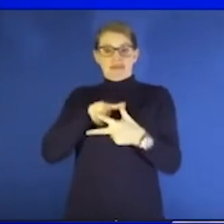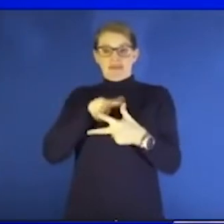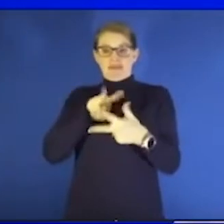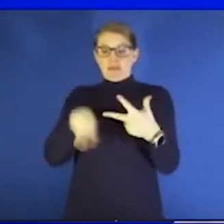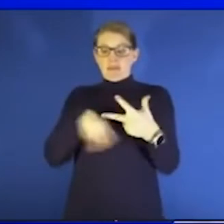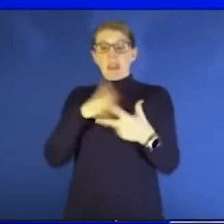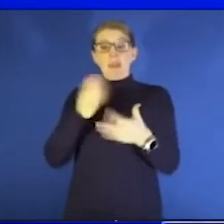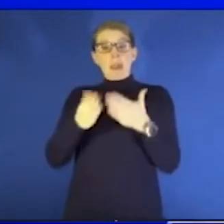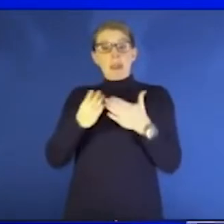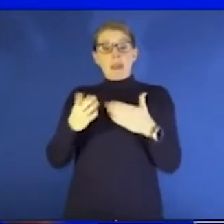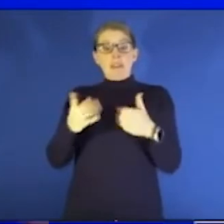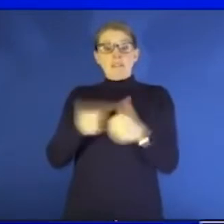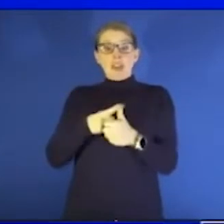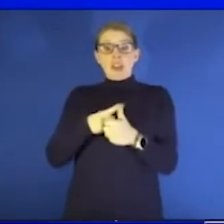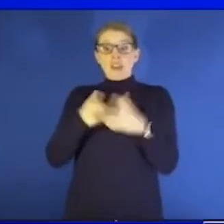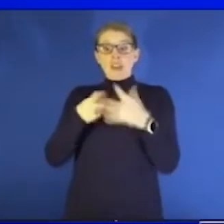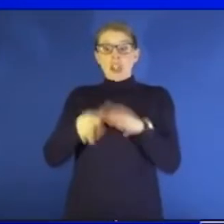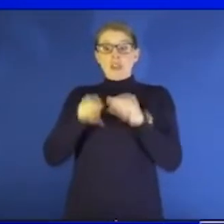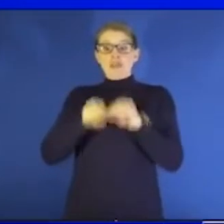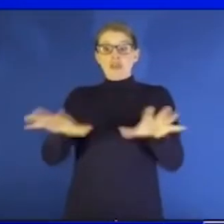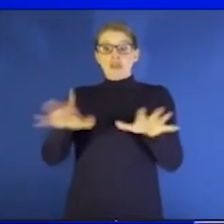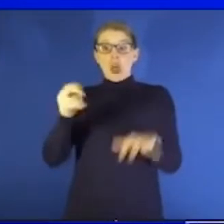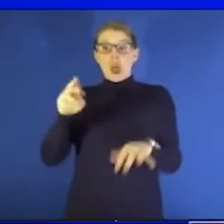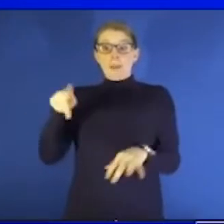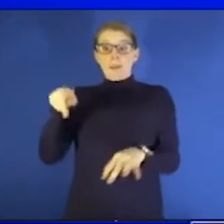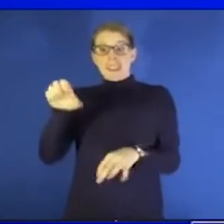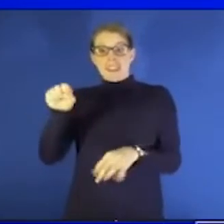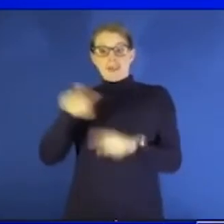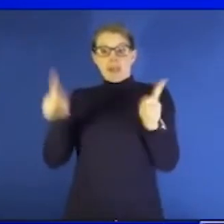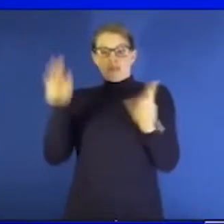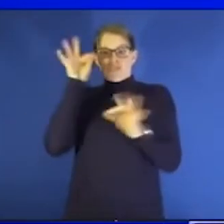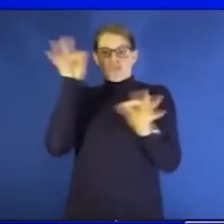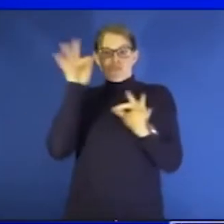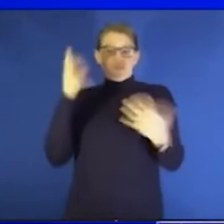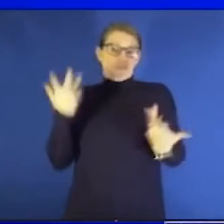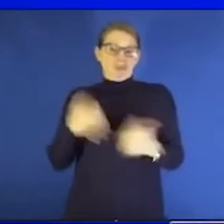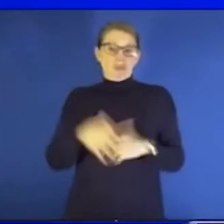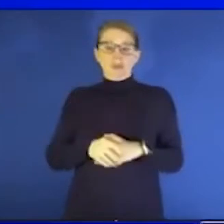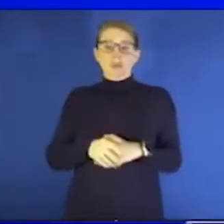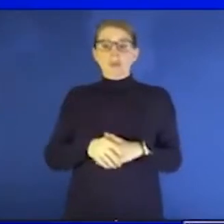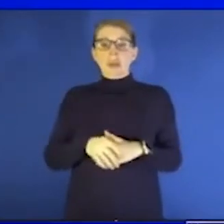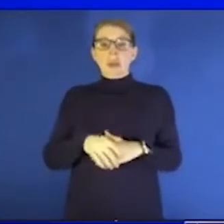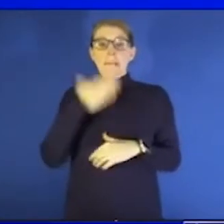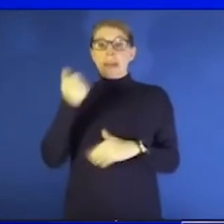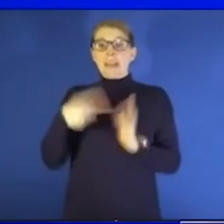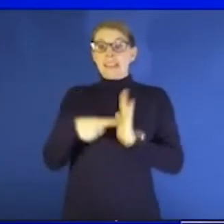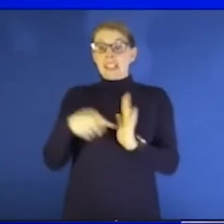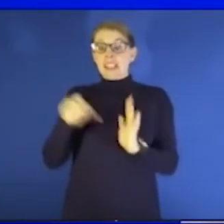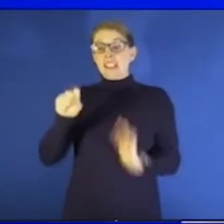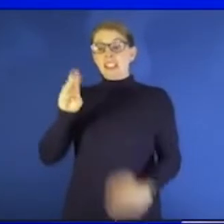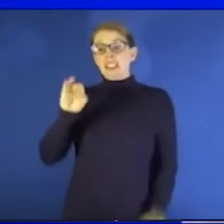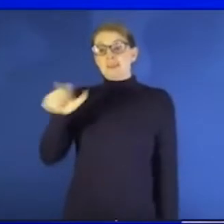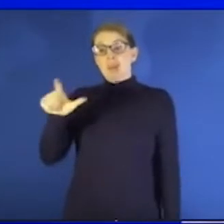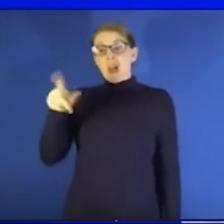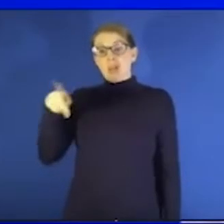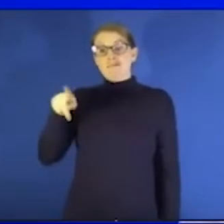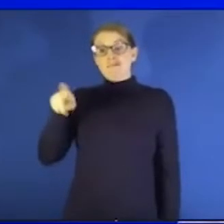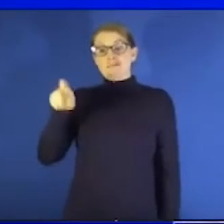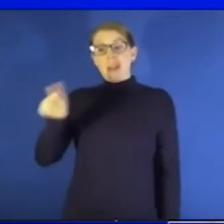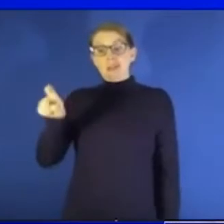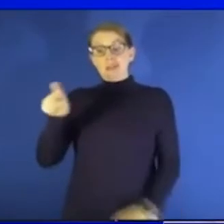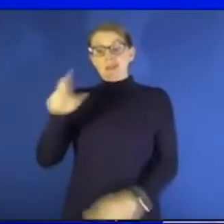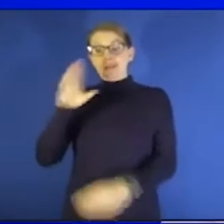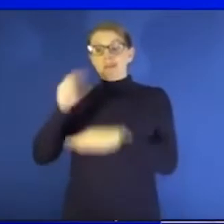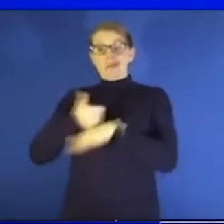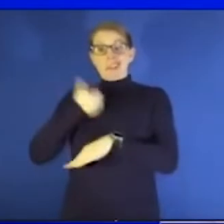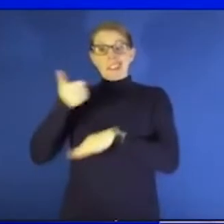jumped into the human population, yeah, but we weren't really aware of that. But I think really the best example is smallpox, and we know how dangerous and deadly that